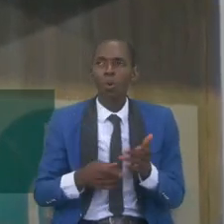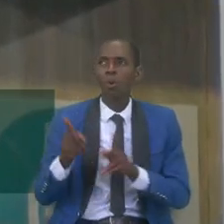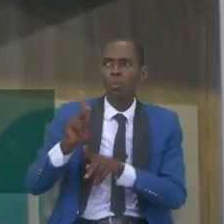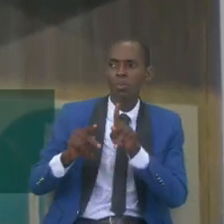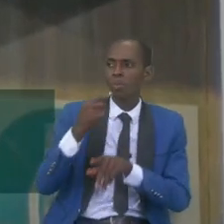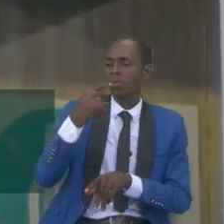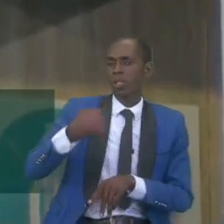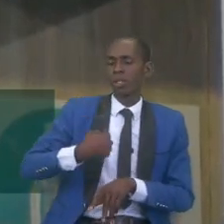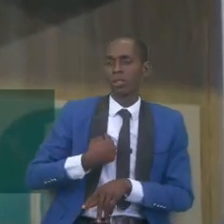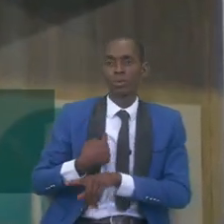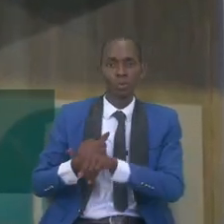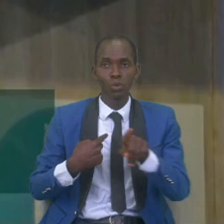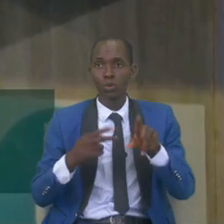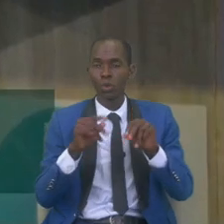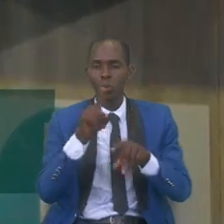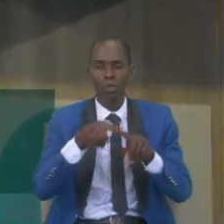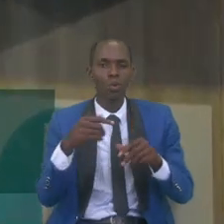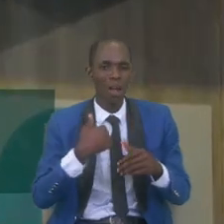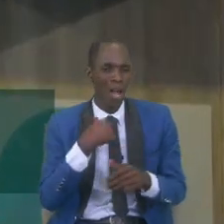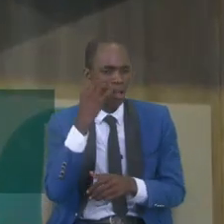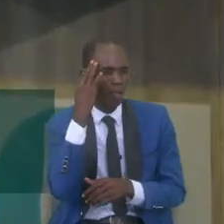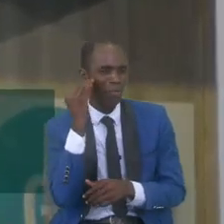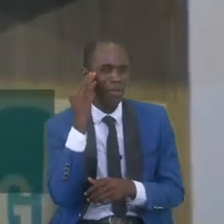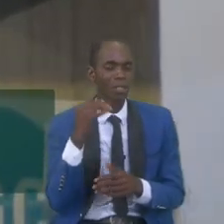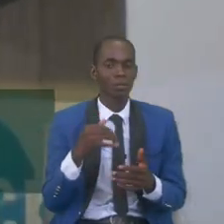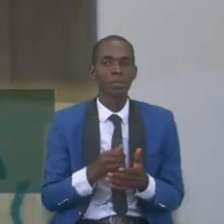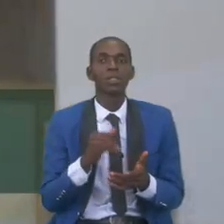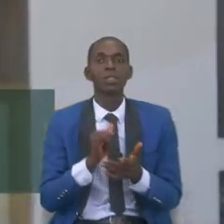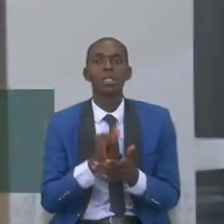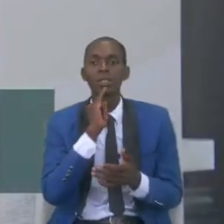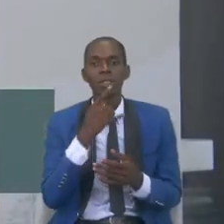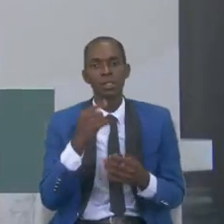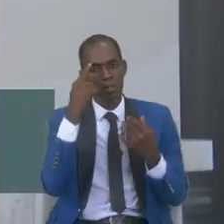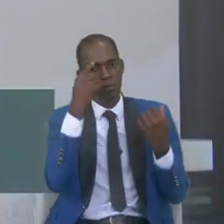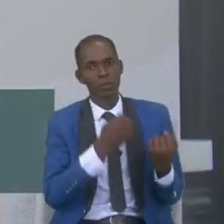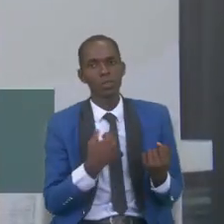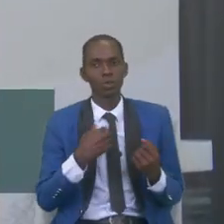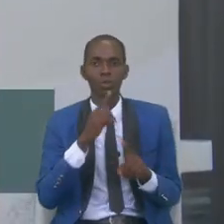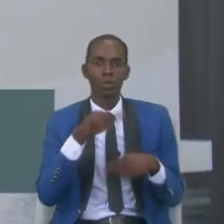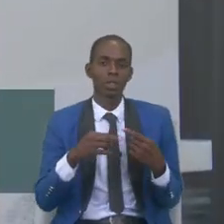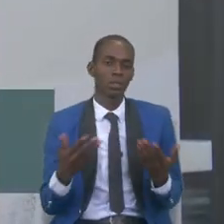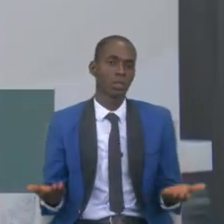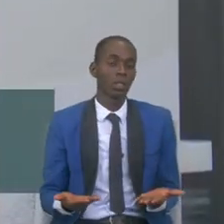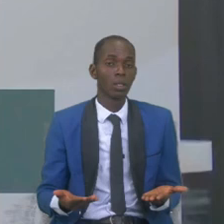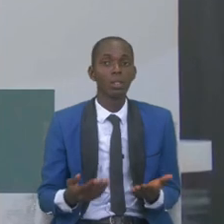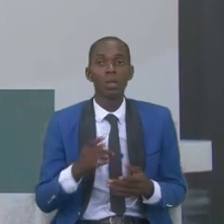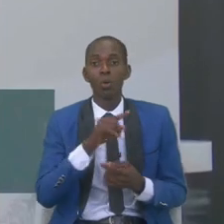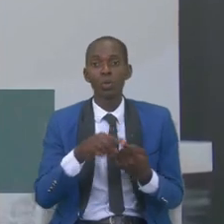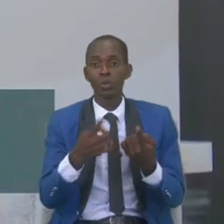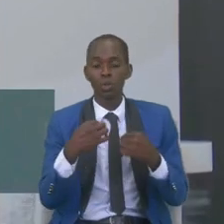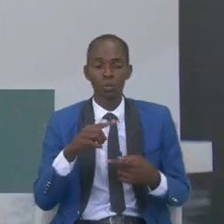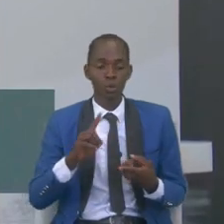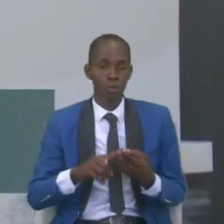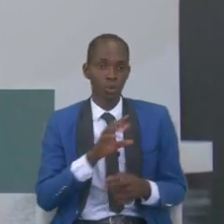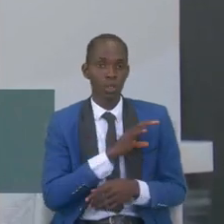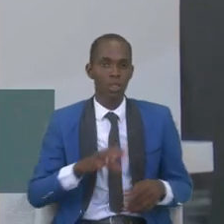it experientially. That the experience we are talking about, when we come into Christ, we experience him.